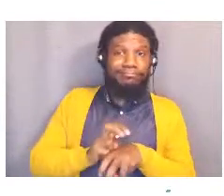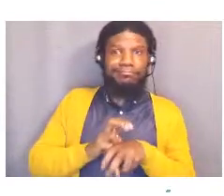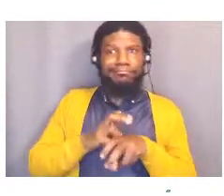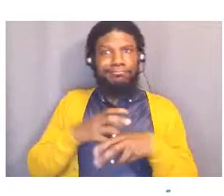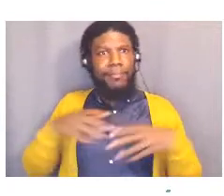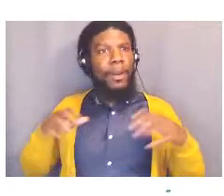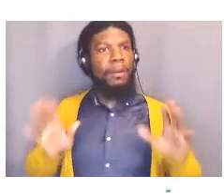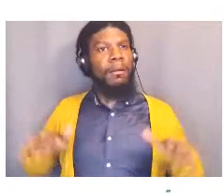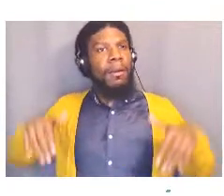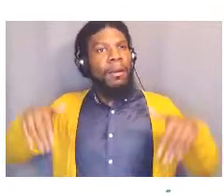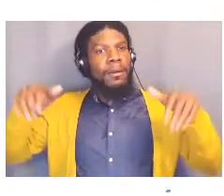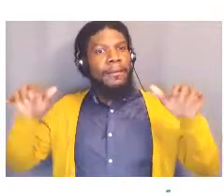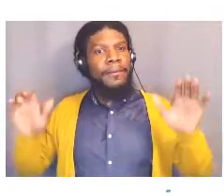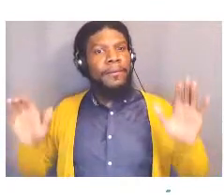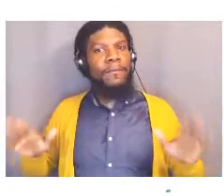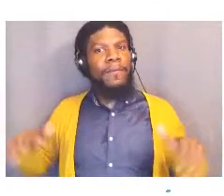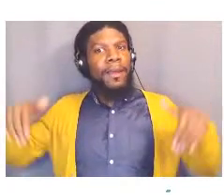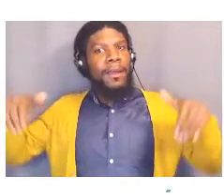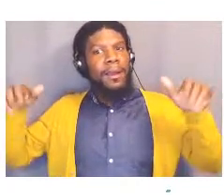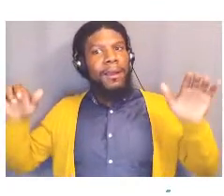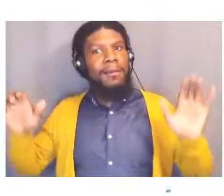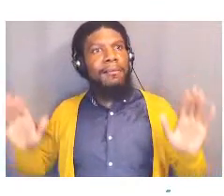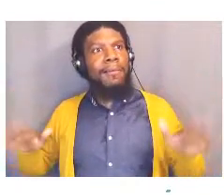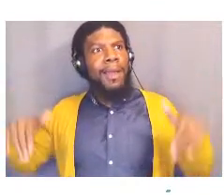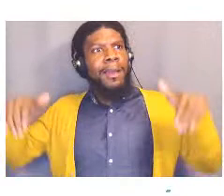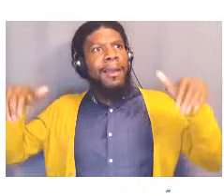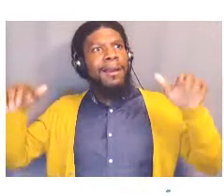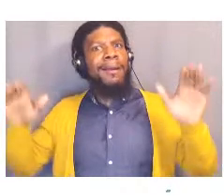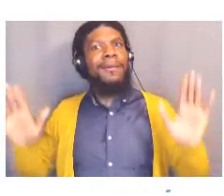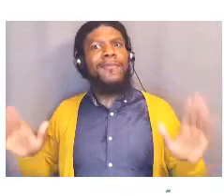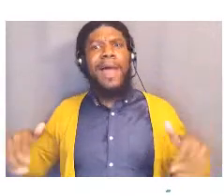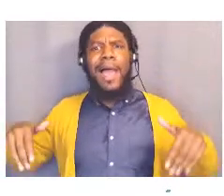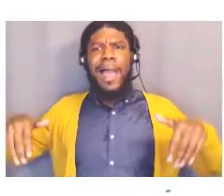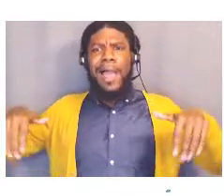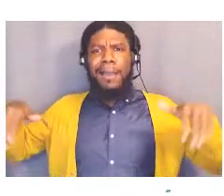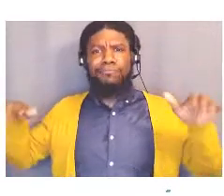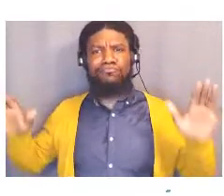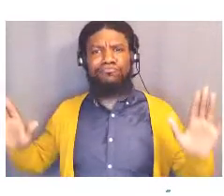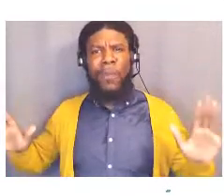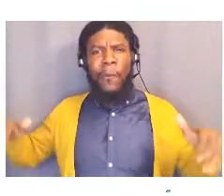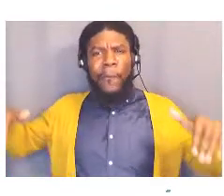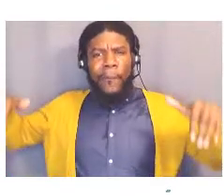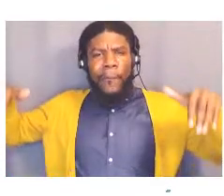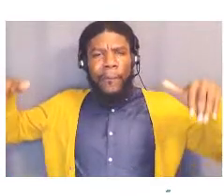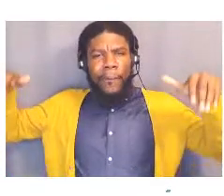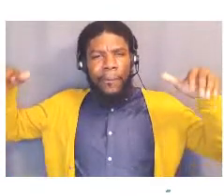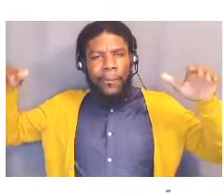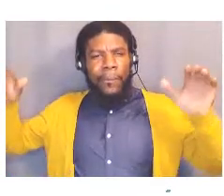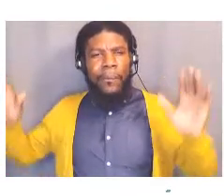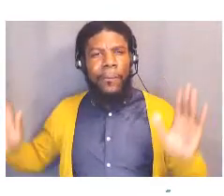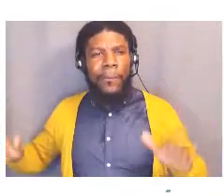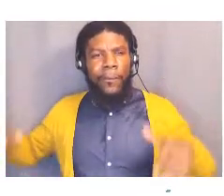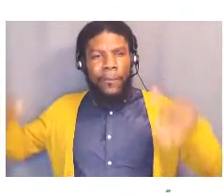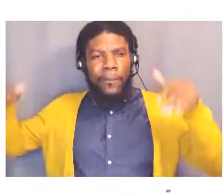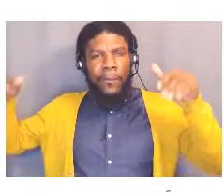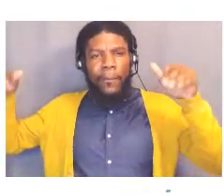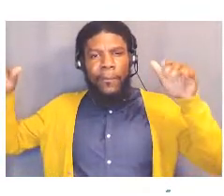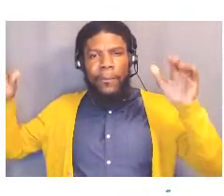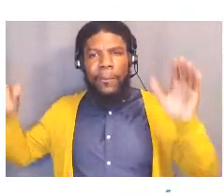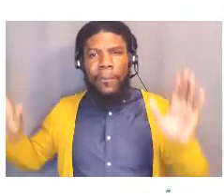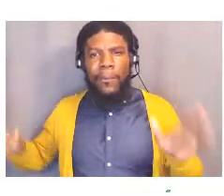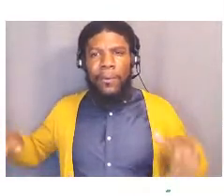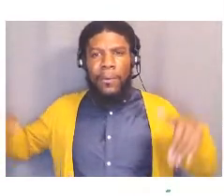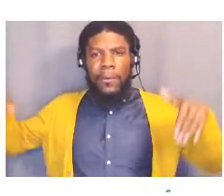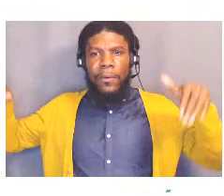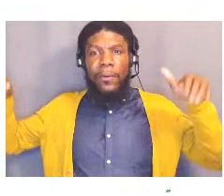go, flying, just flying, his wide, massive wings just flying. About time